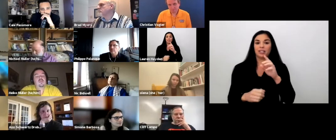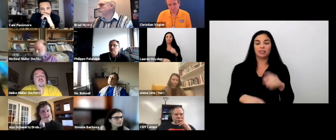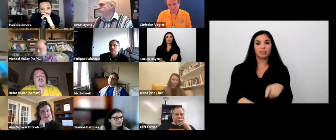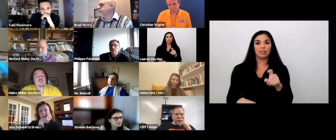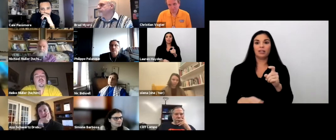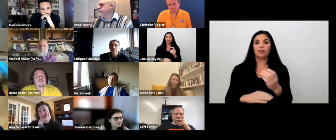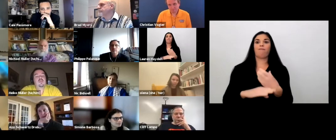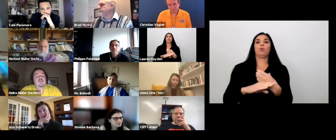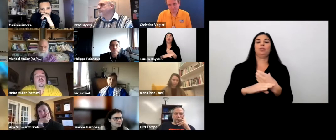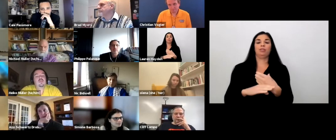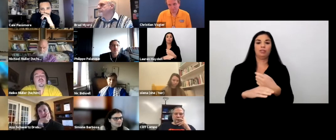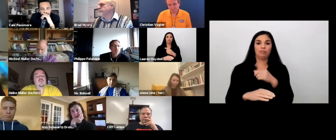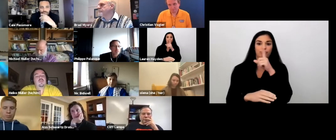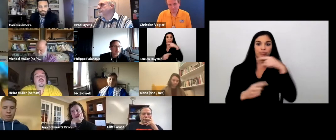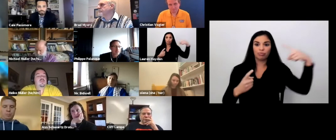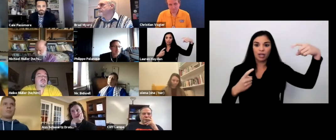quickly.